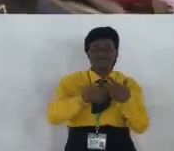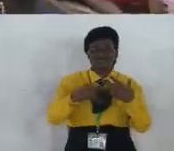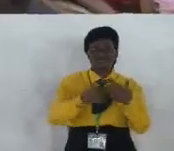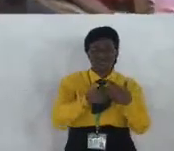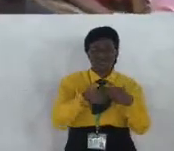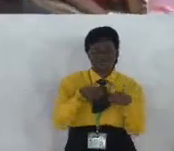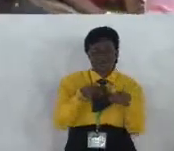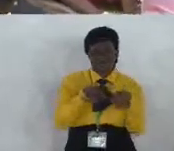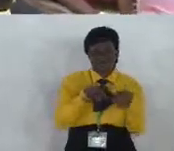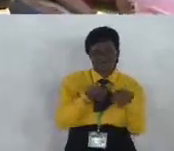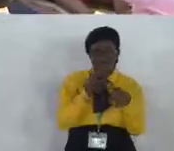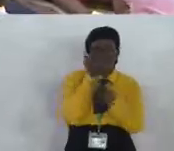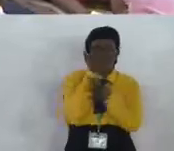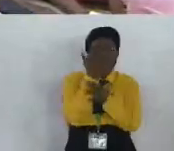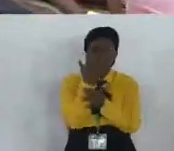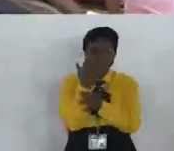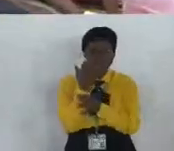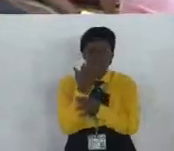withered hands.